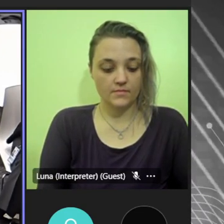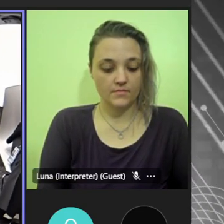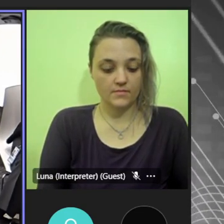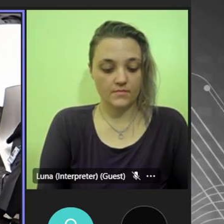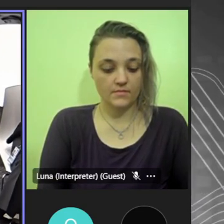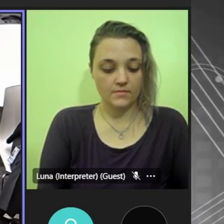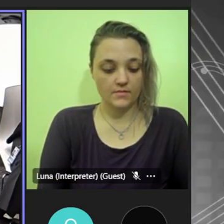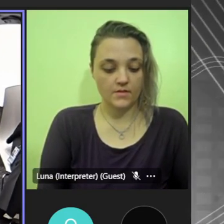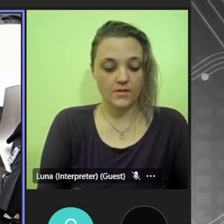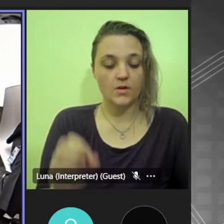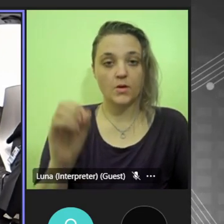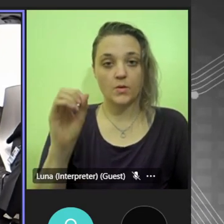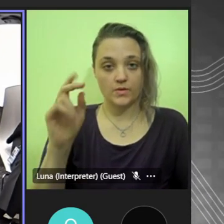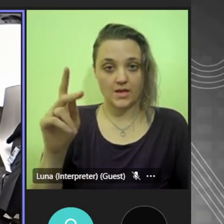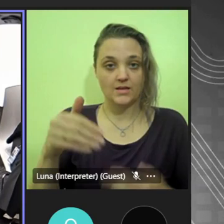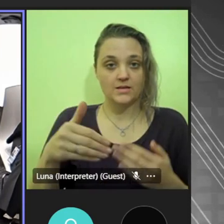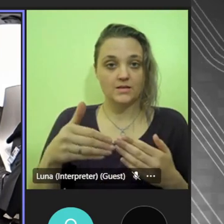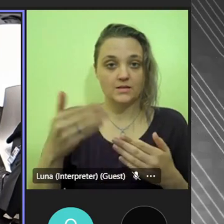Okay,